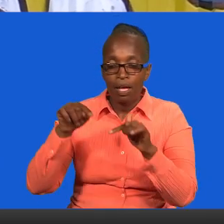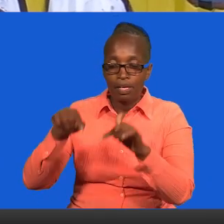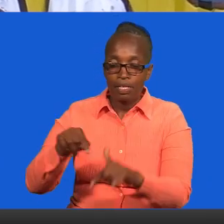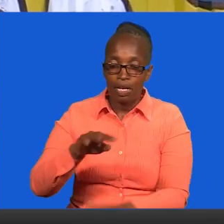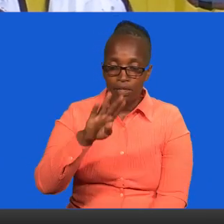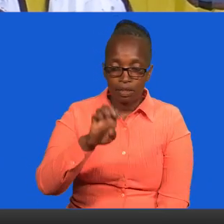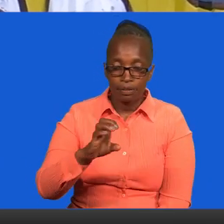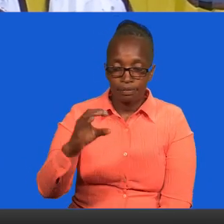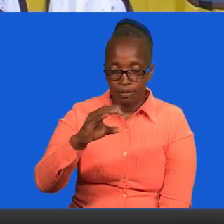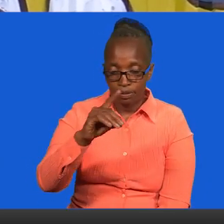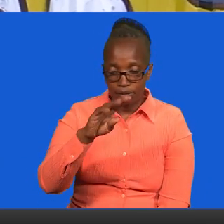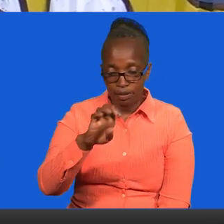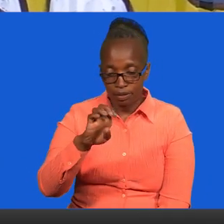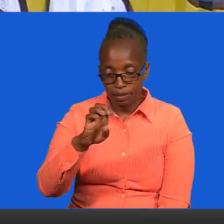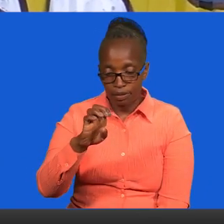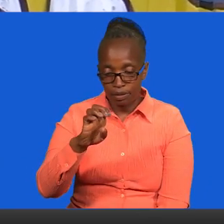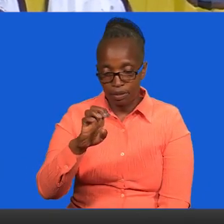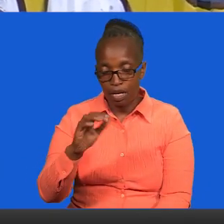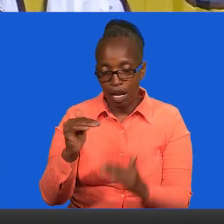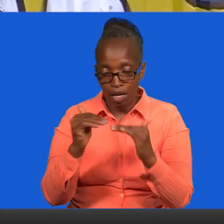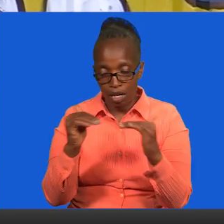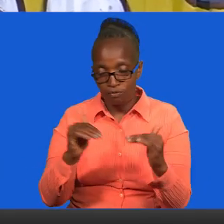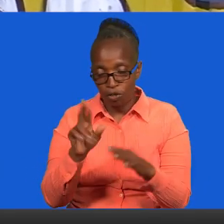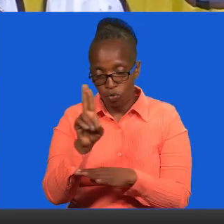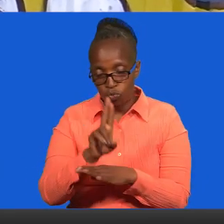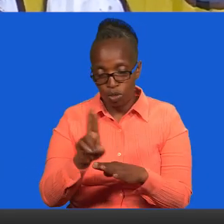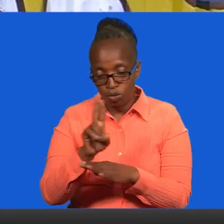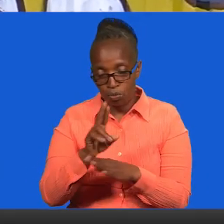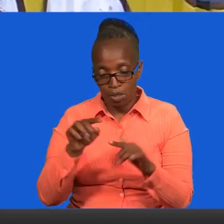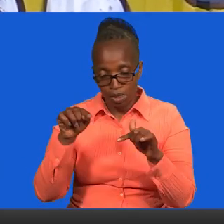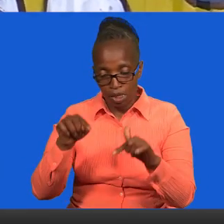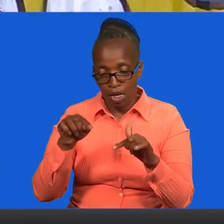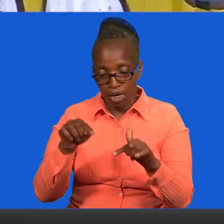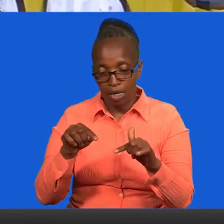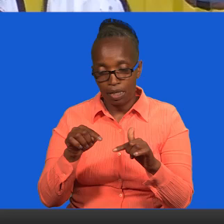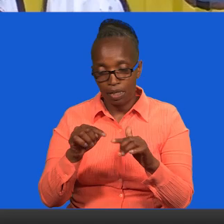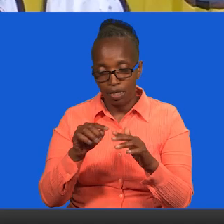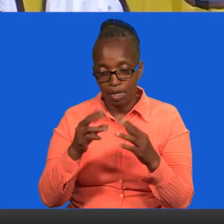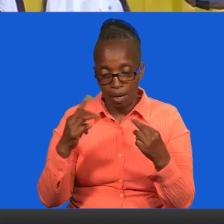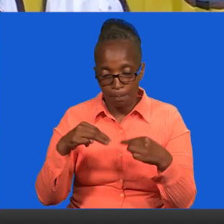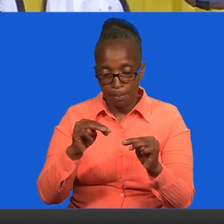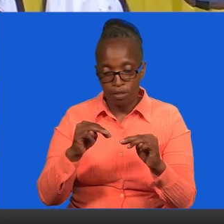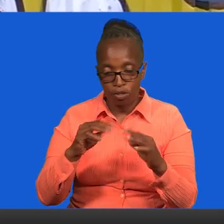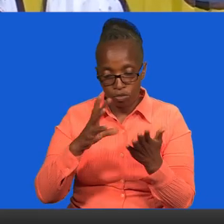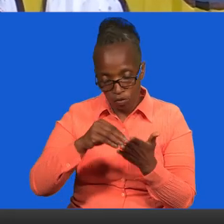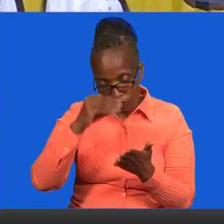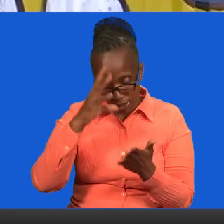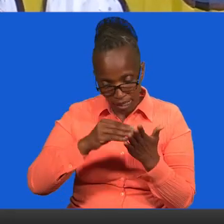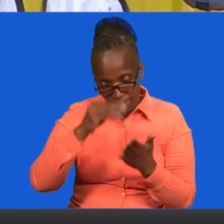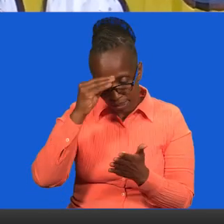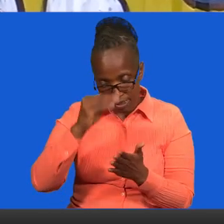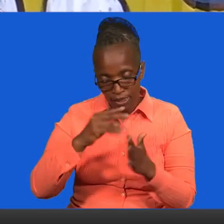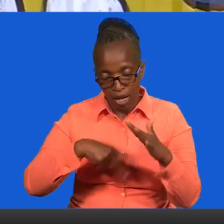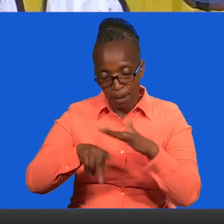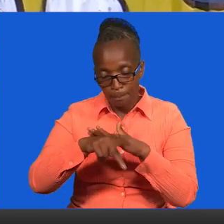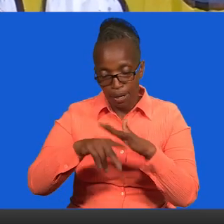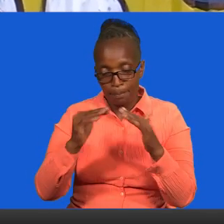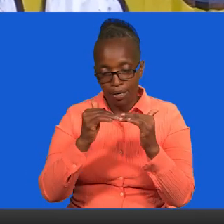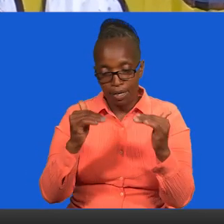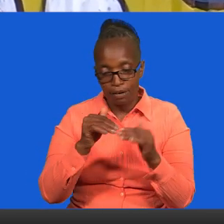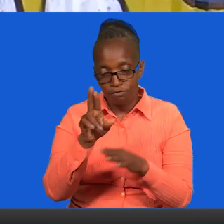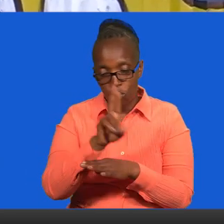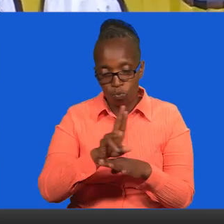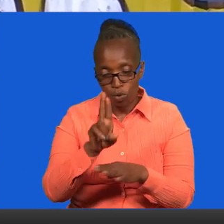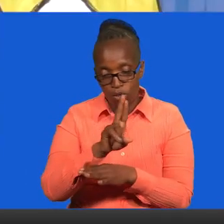primary. At ECD level, we use Montessori model of teaching and learning, and at primary level, we